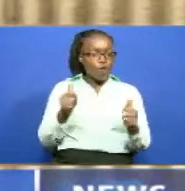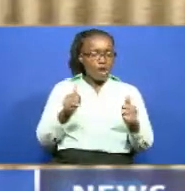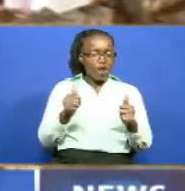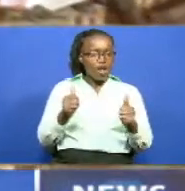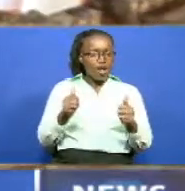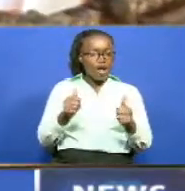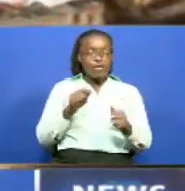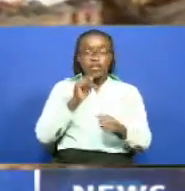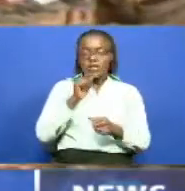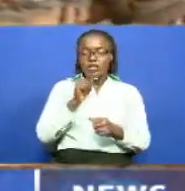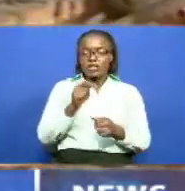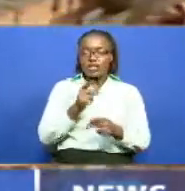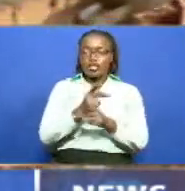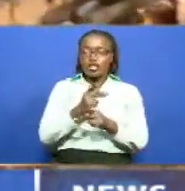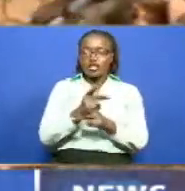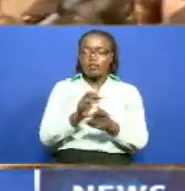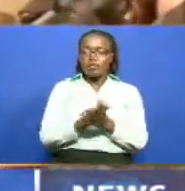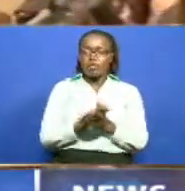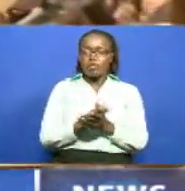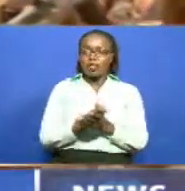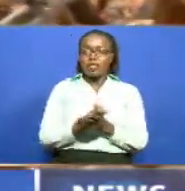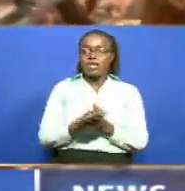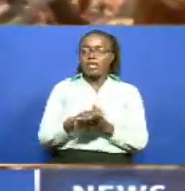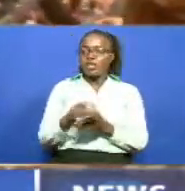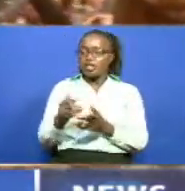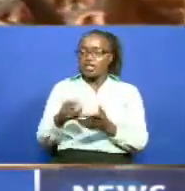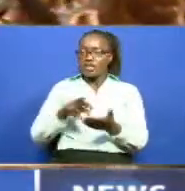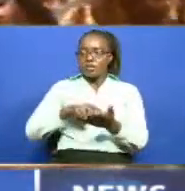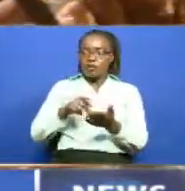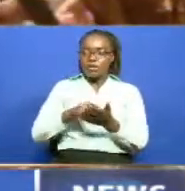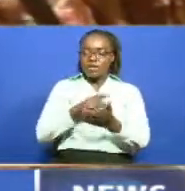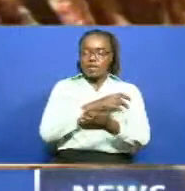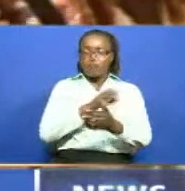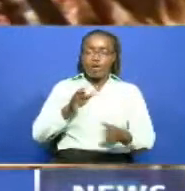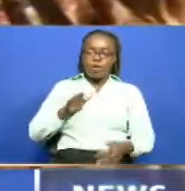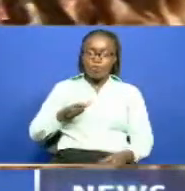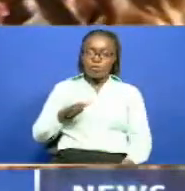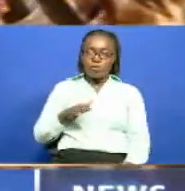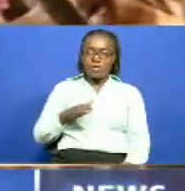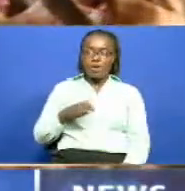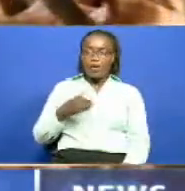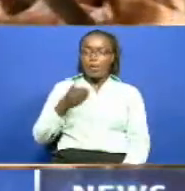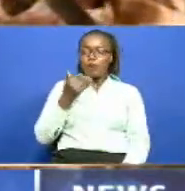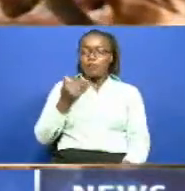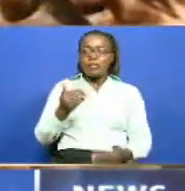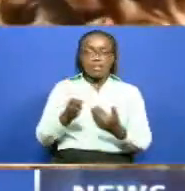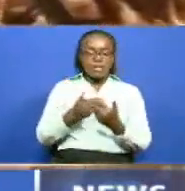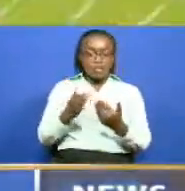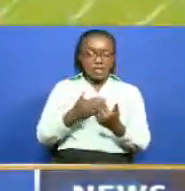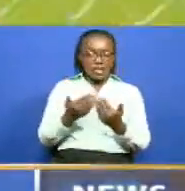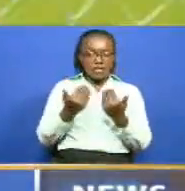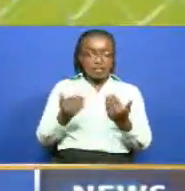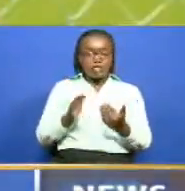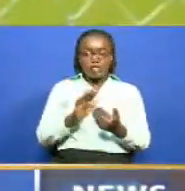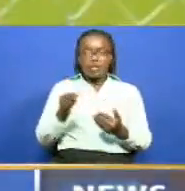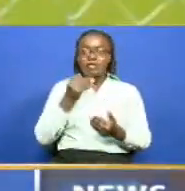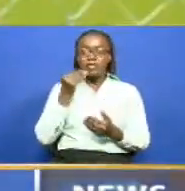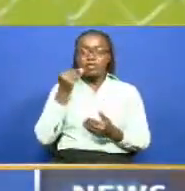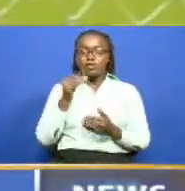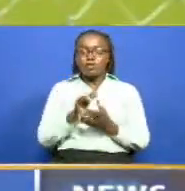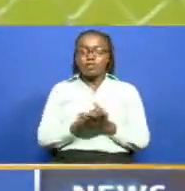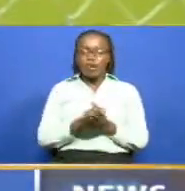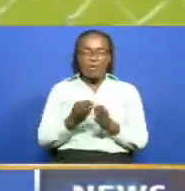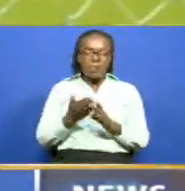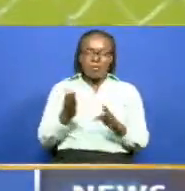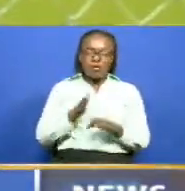chicken. In Nyangate Ward, we are told this project has empowered women better take care of their children and homes. Wanawake